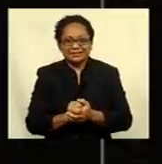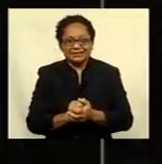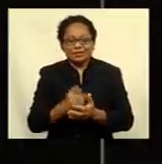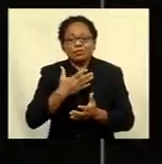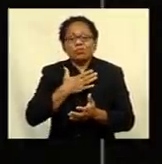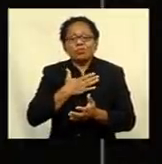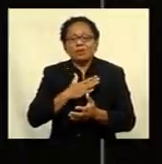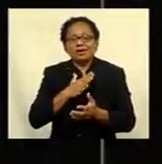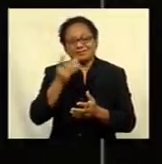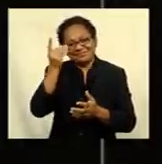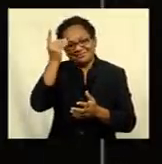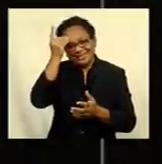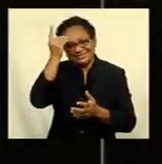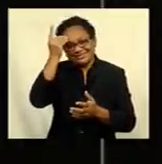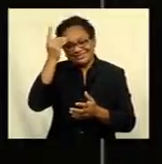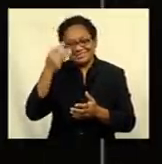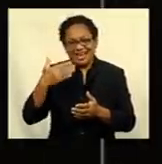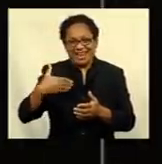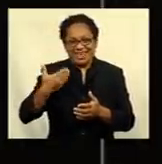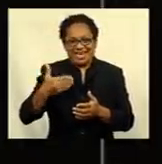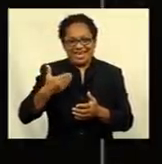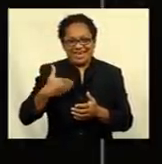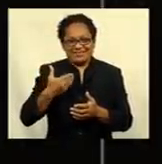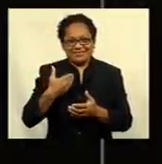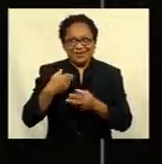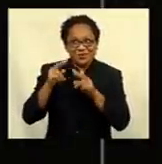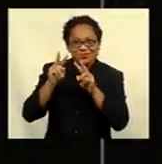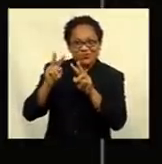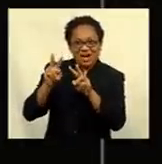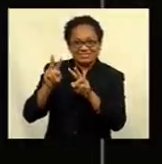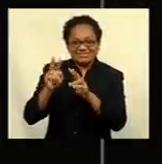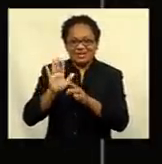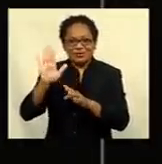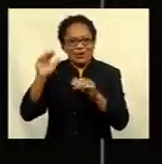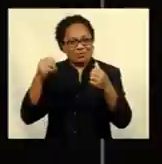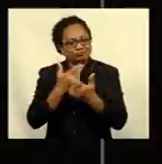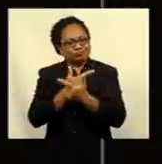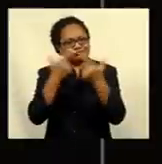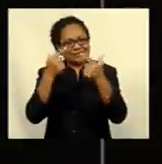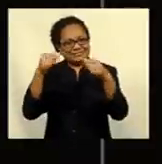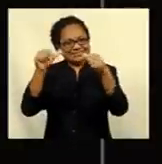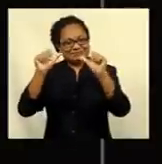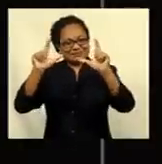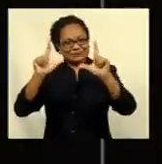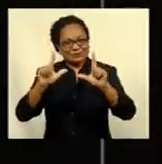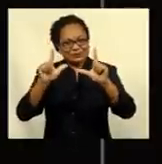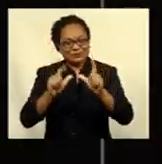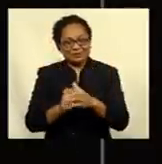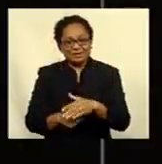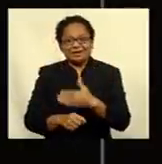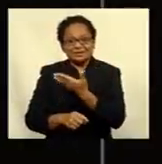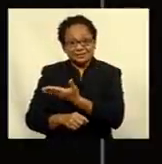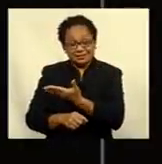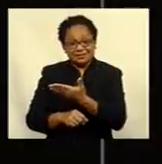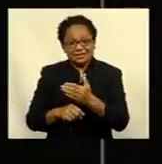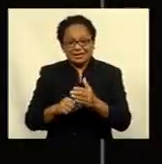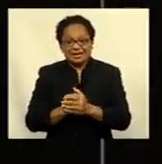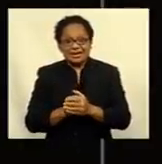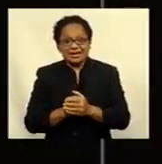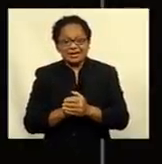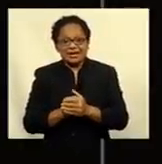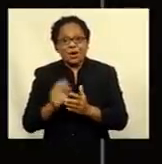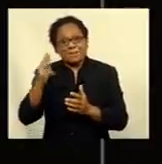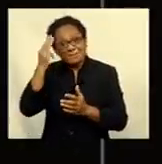for his father to still be alive and witness his milestone accomplishment. Speaking to FBC News, Vakuranambili's